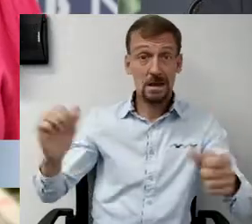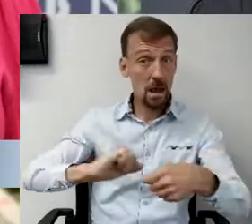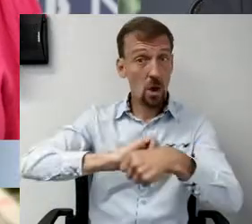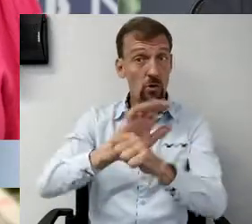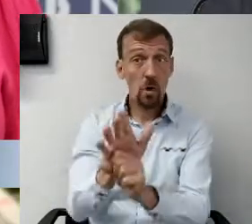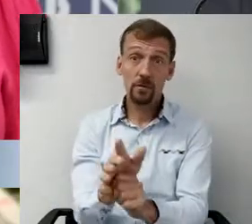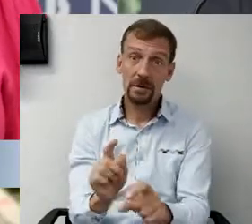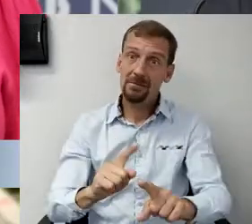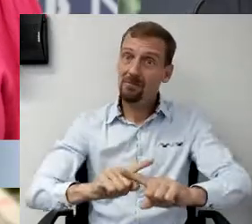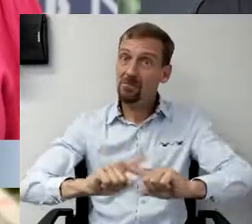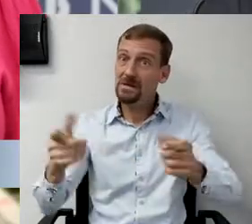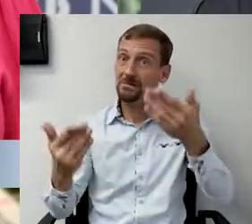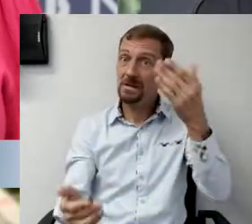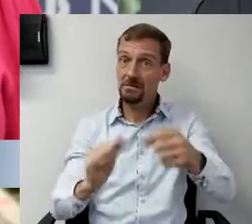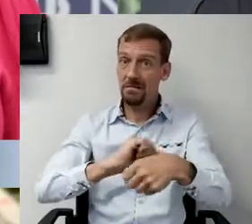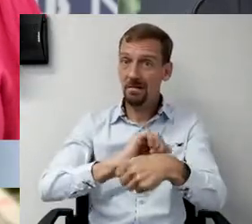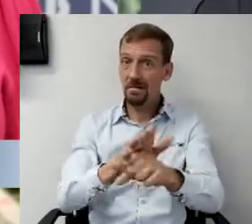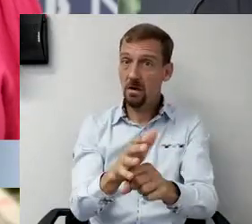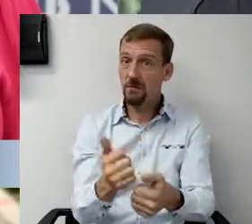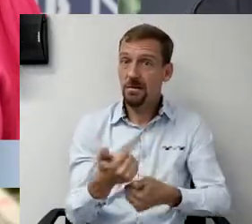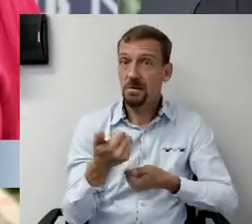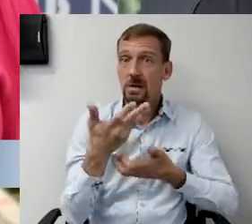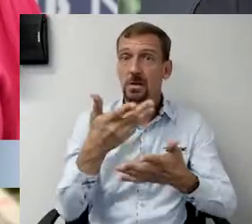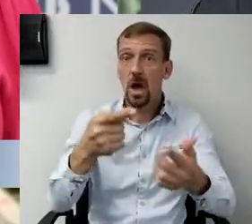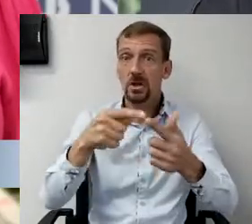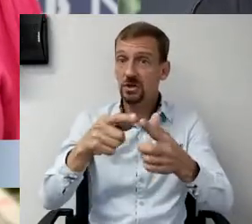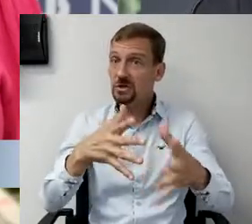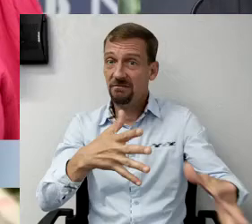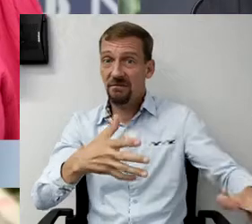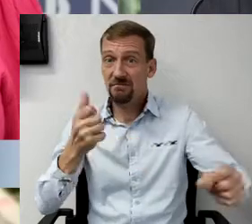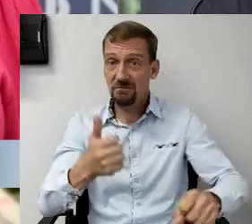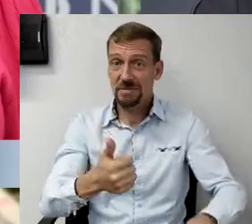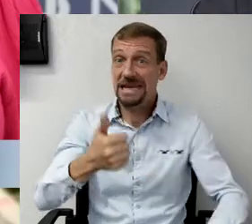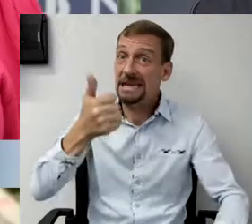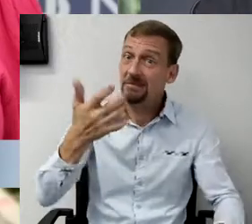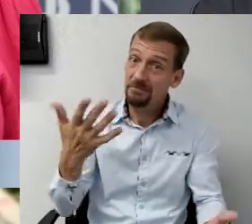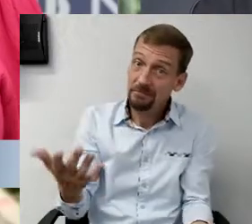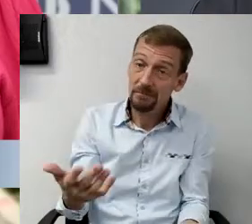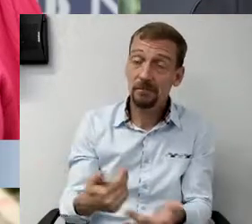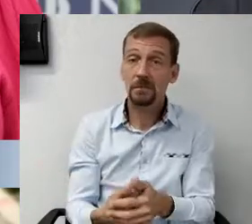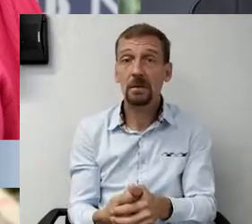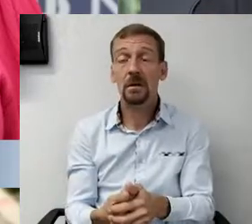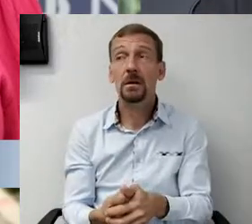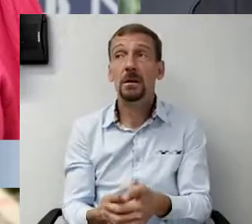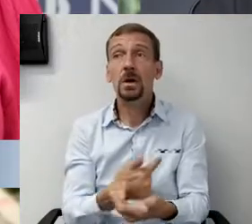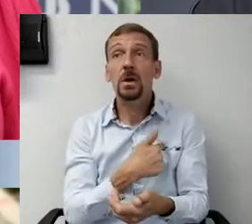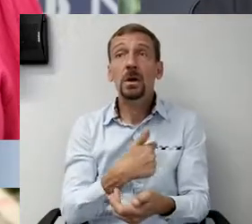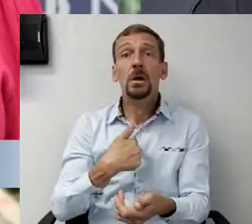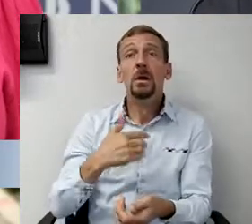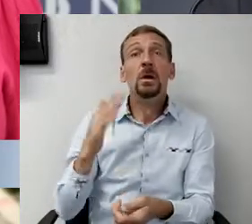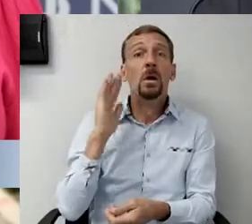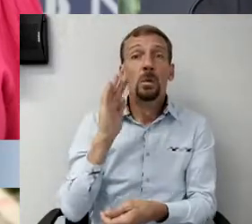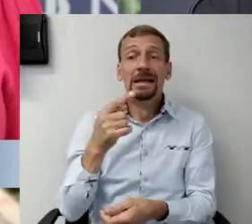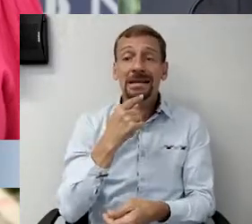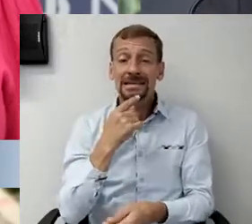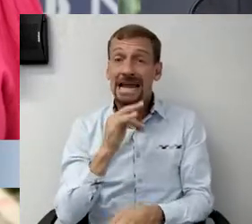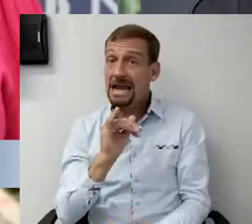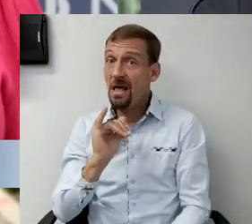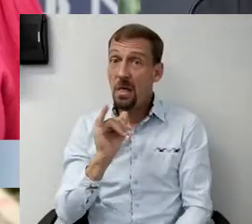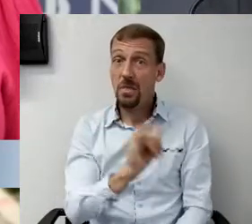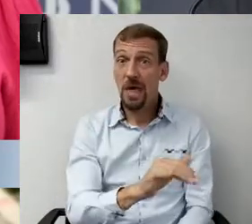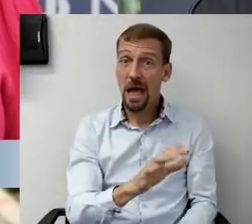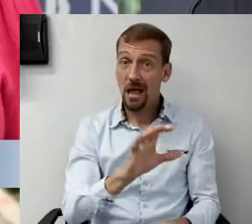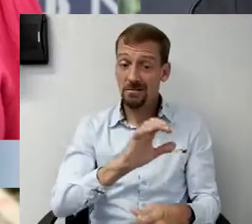COVID might have accelerated that. And so do you call that, do you call that a COVID